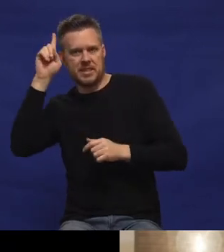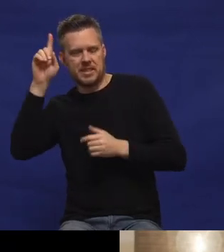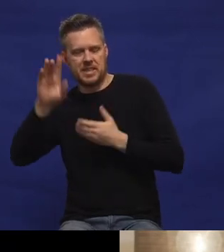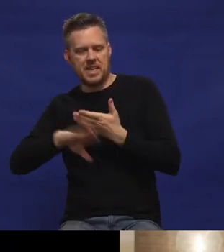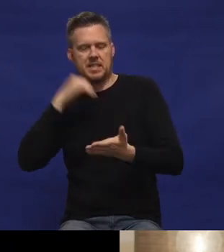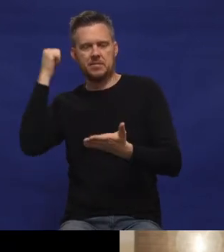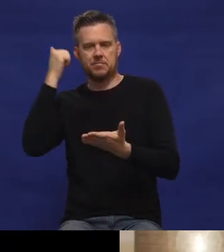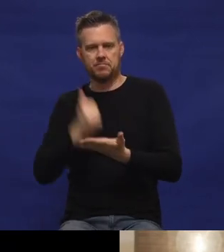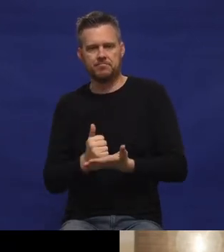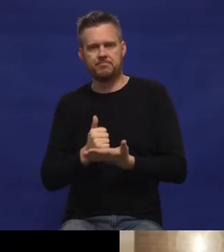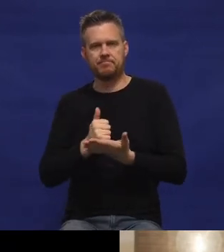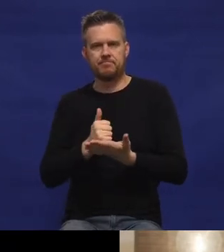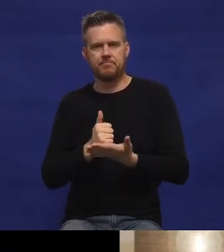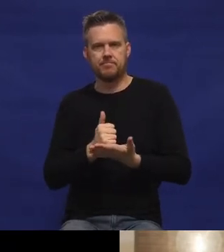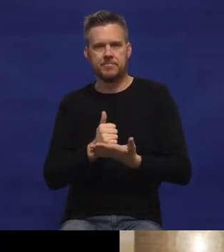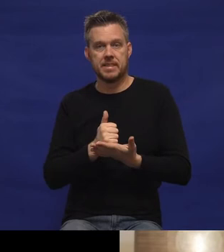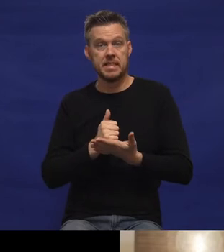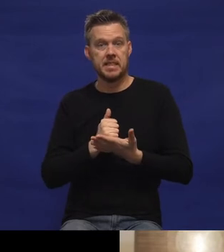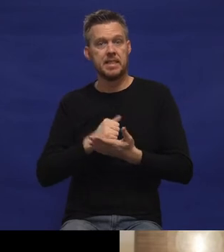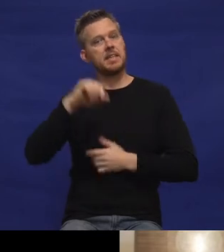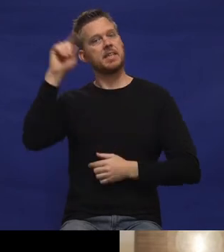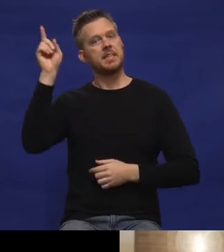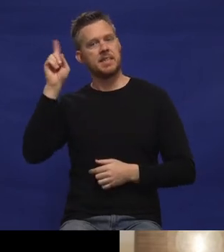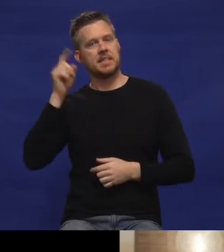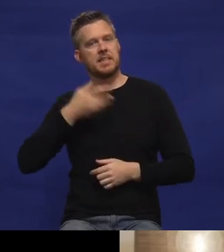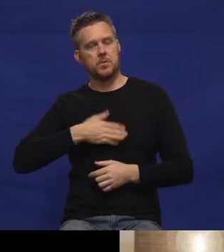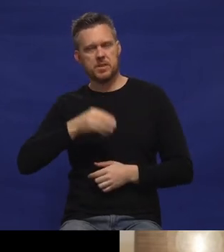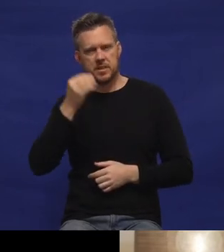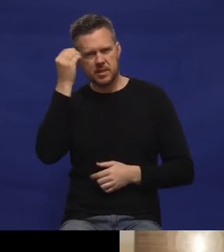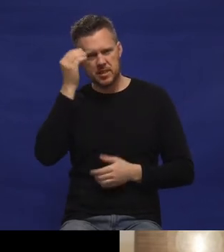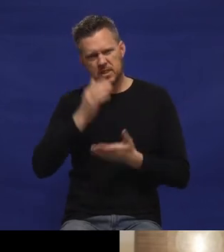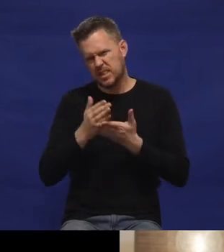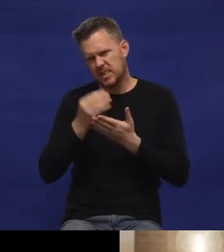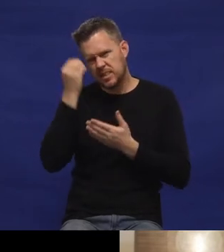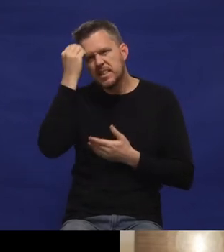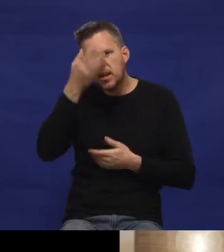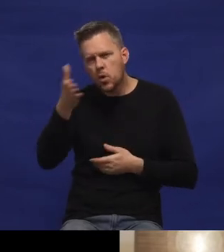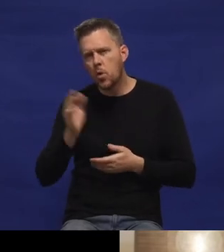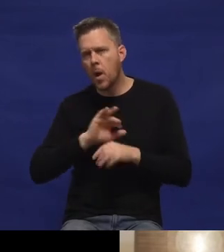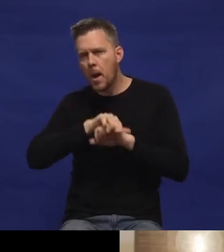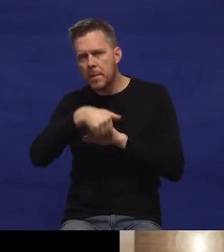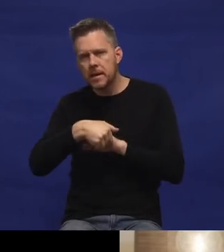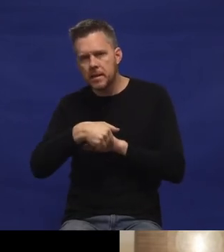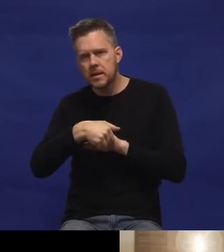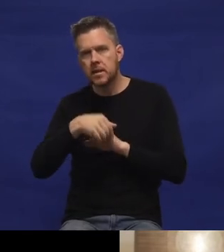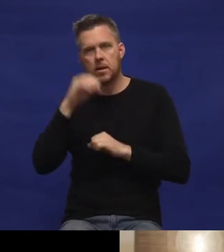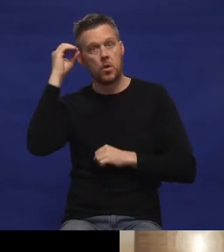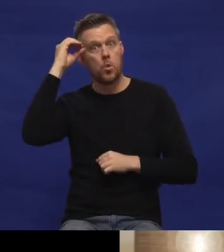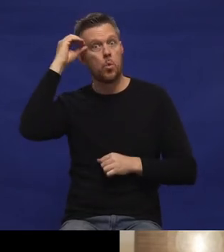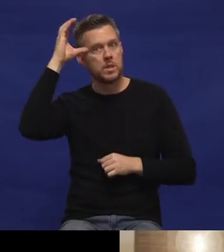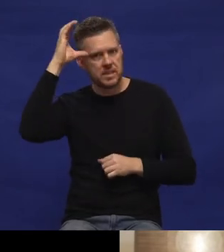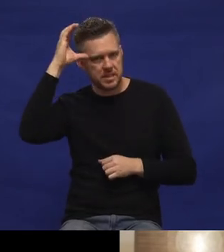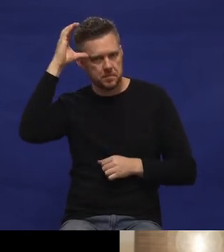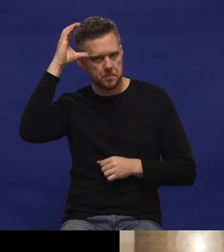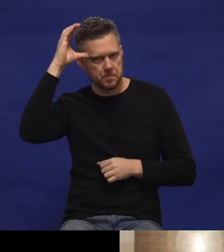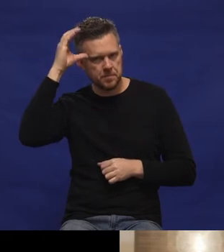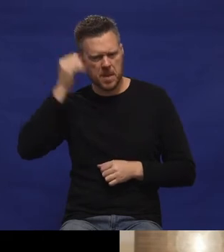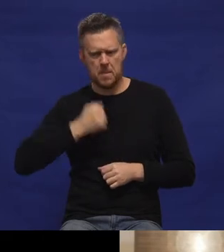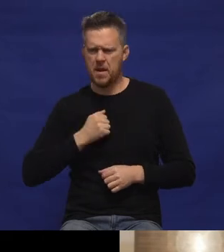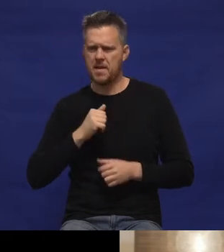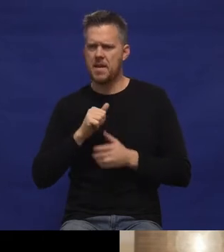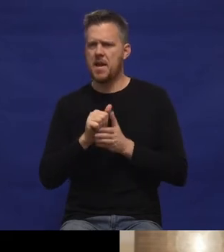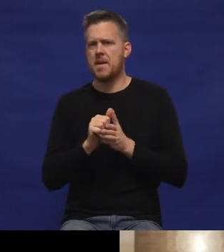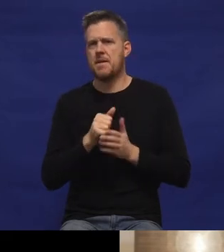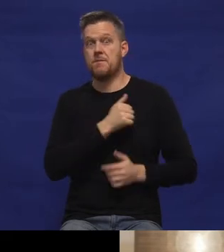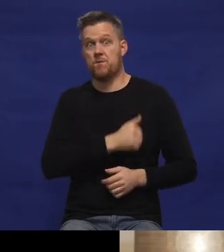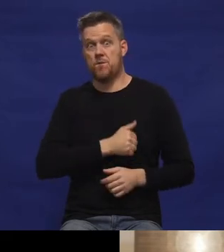name. Amen. Well, today I'd like to talk to you a little bit about wisdom. One of my